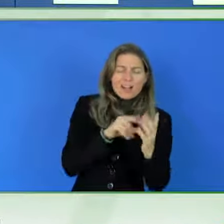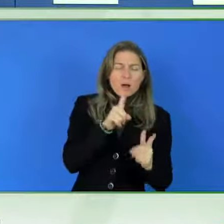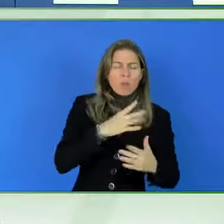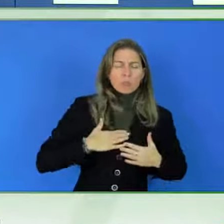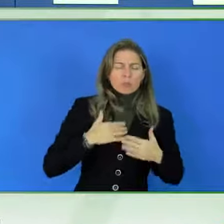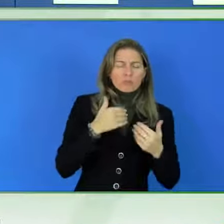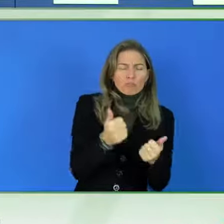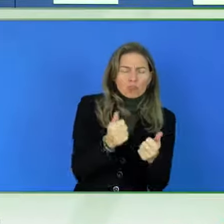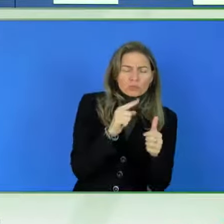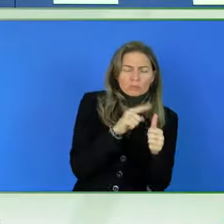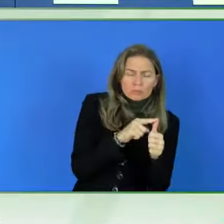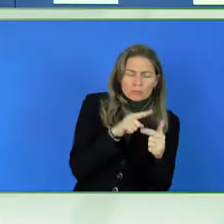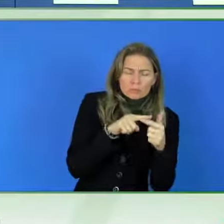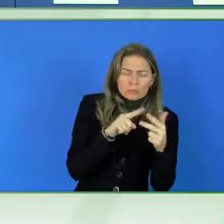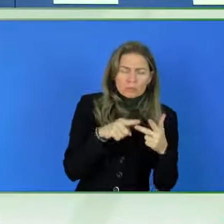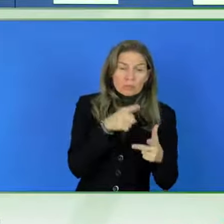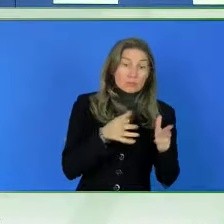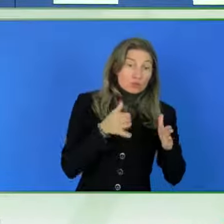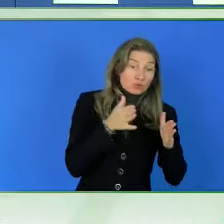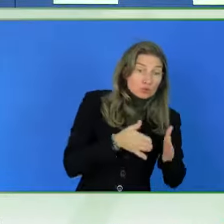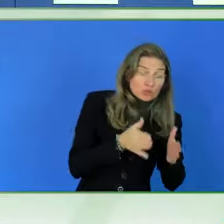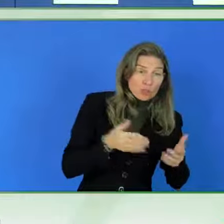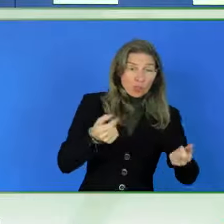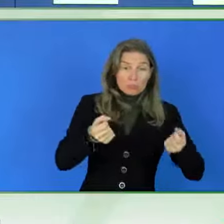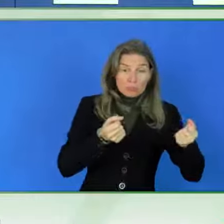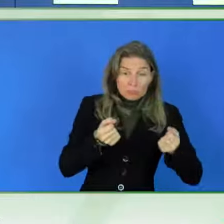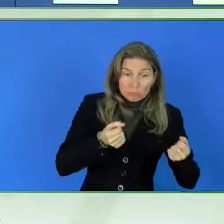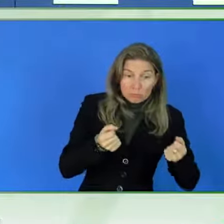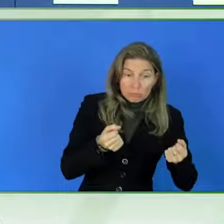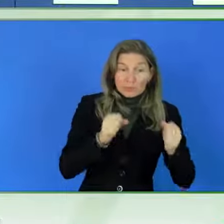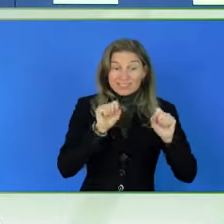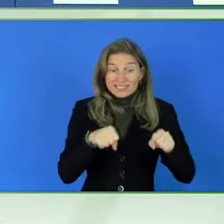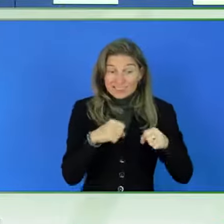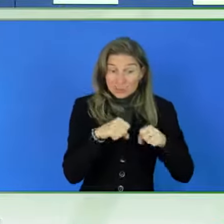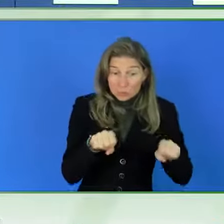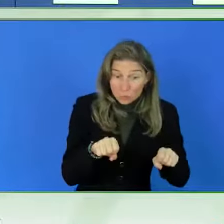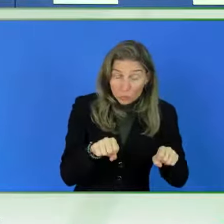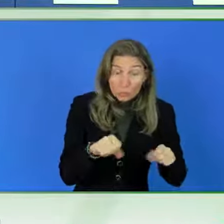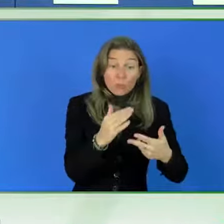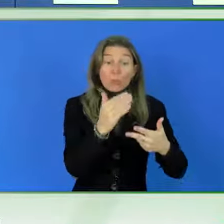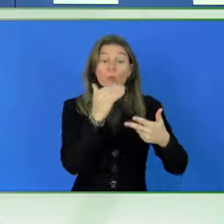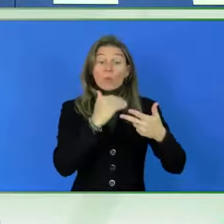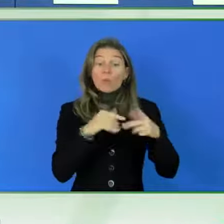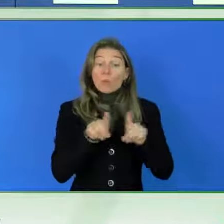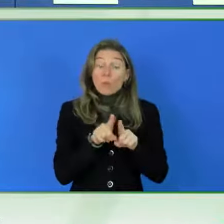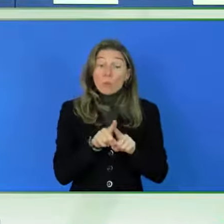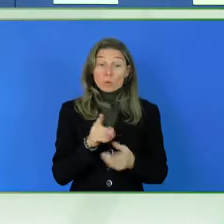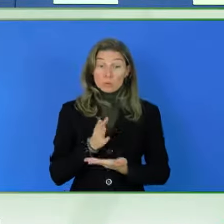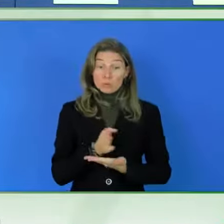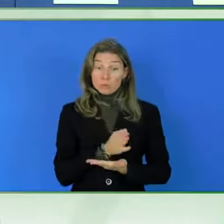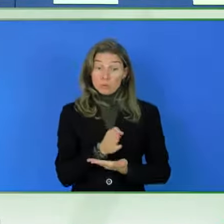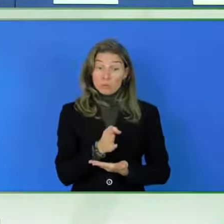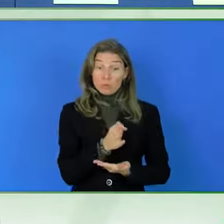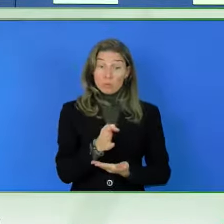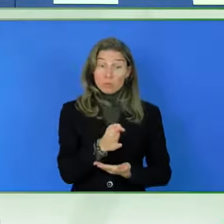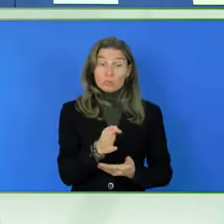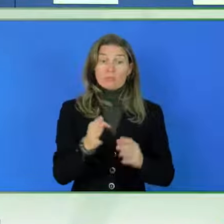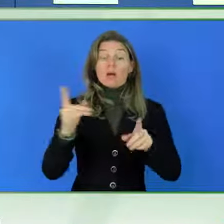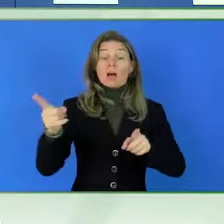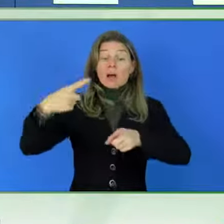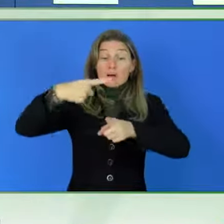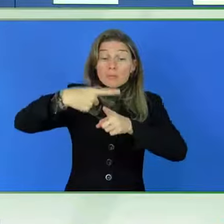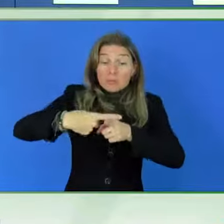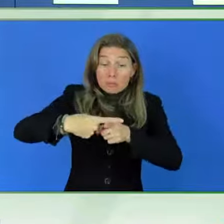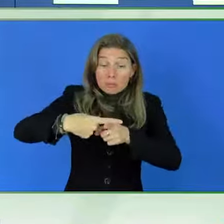can define the sidewalk and the pedestrian crossing where the user will go. We have an app with universal